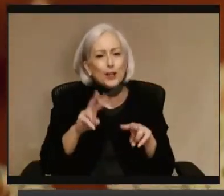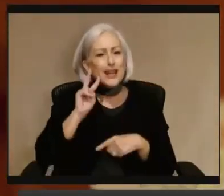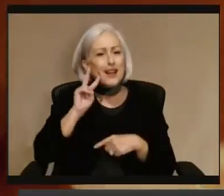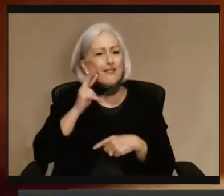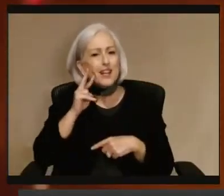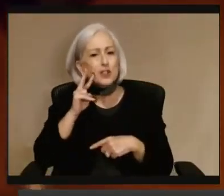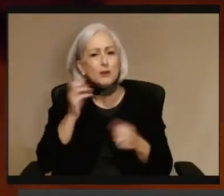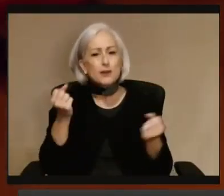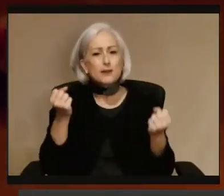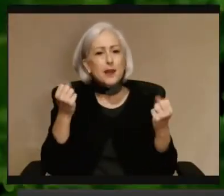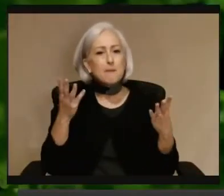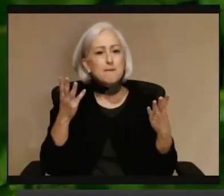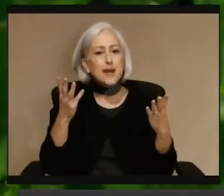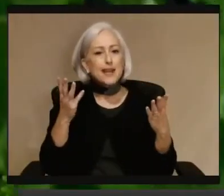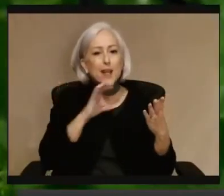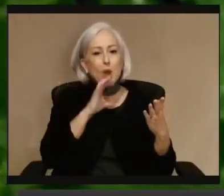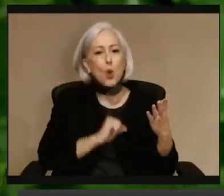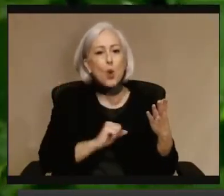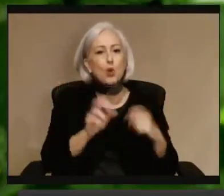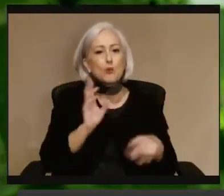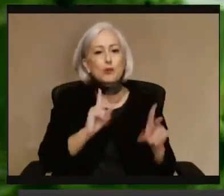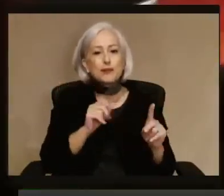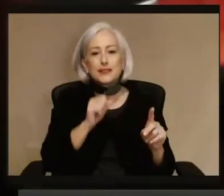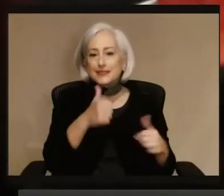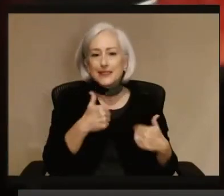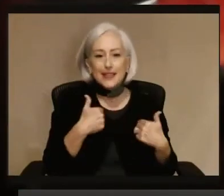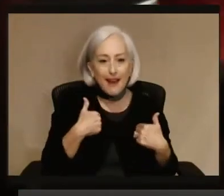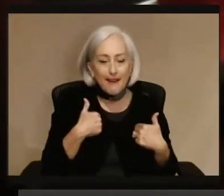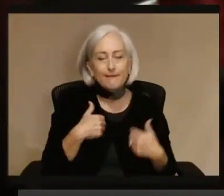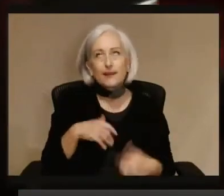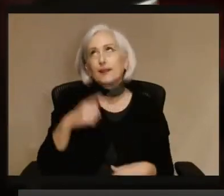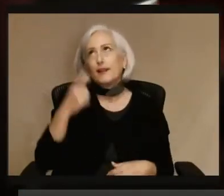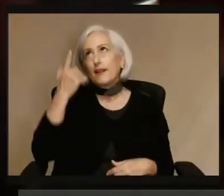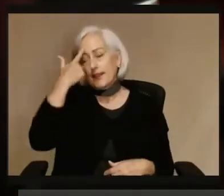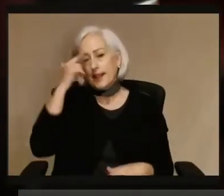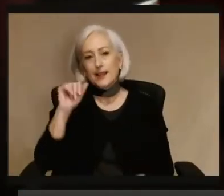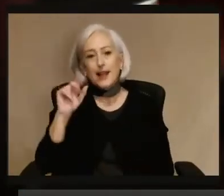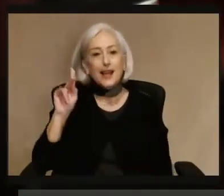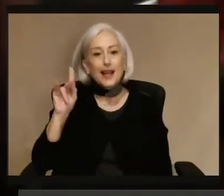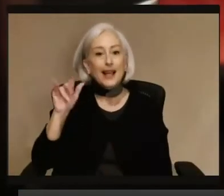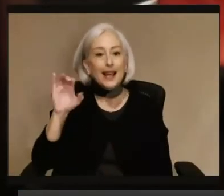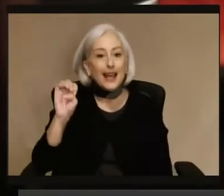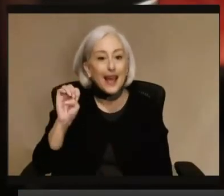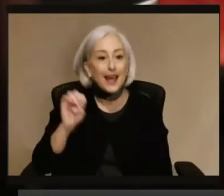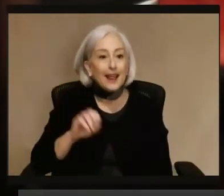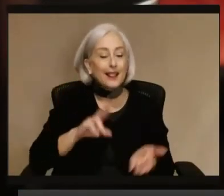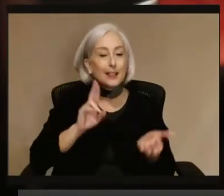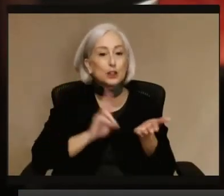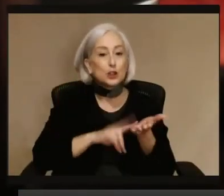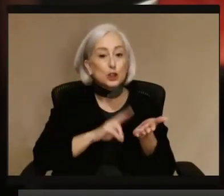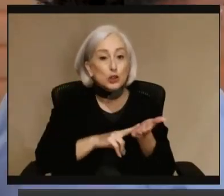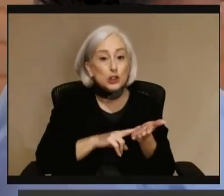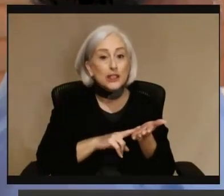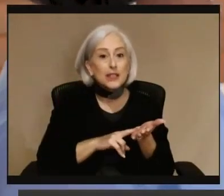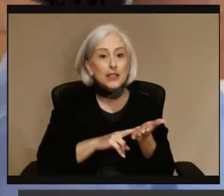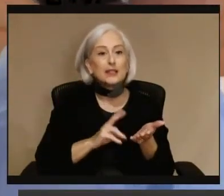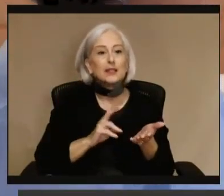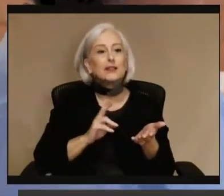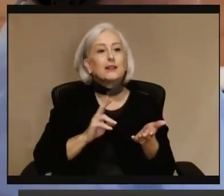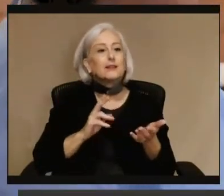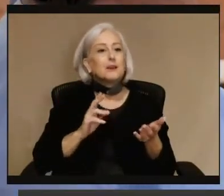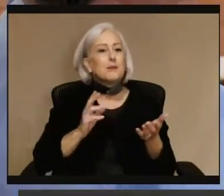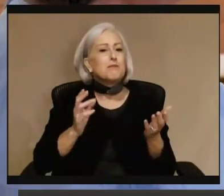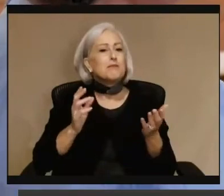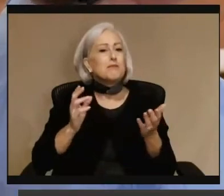same exposures to things like even kale or sushi or a lot of the things that people now are more commonly eating. And